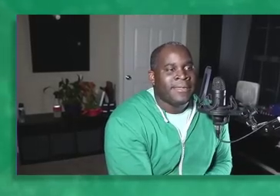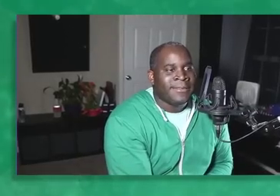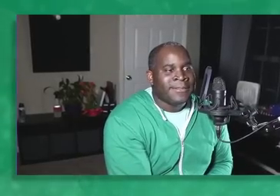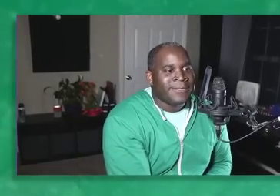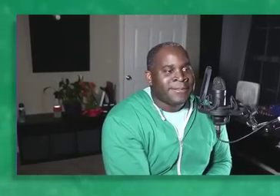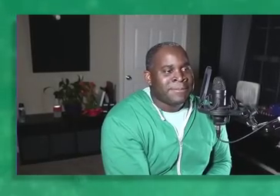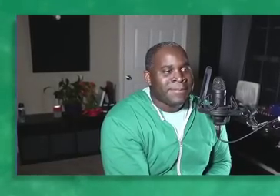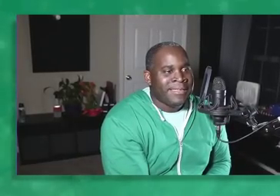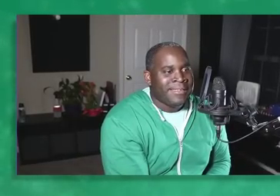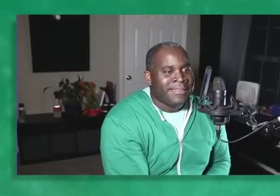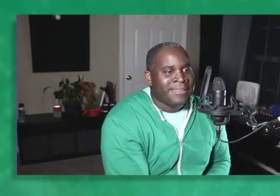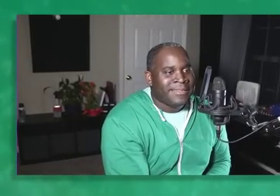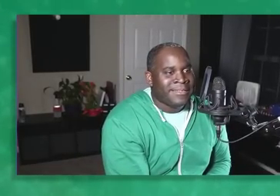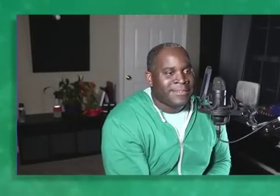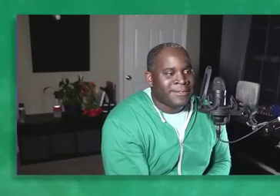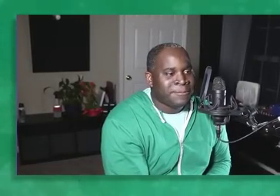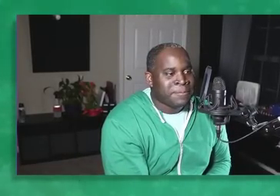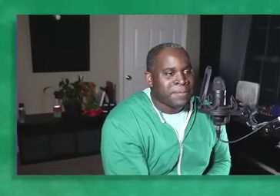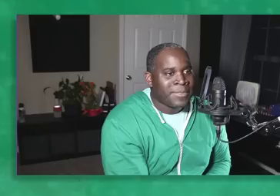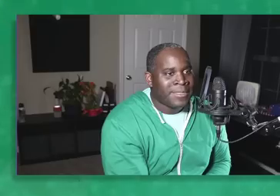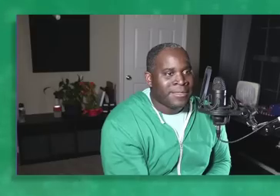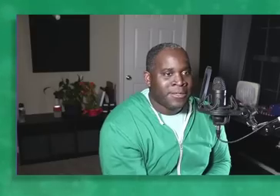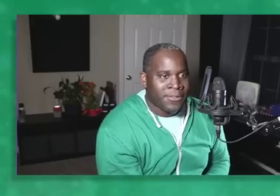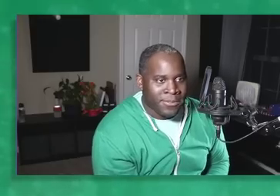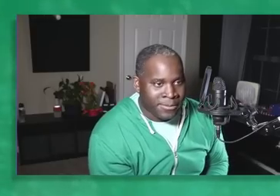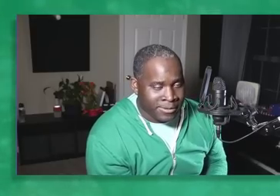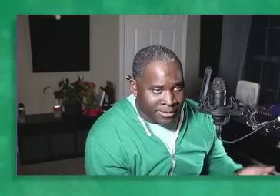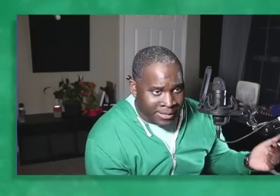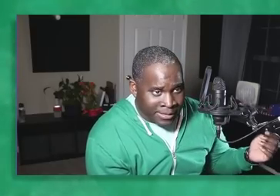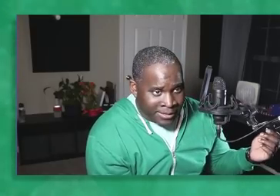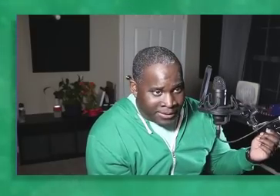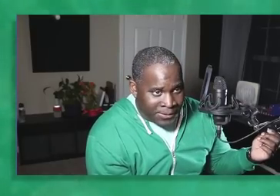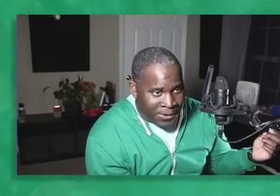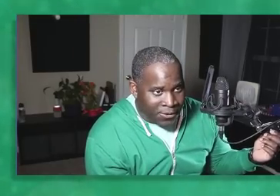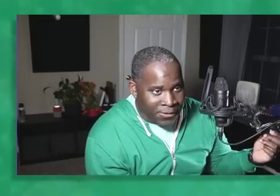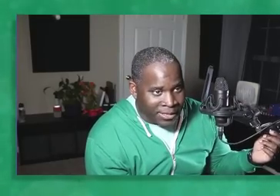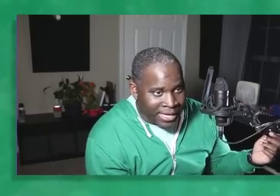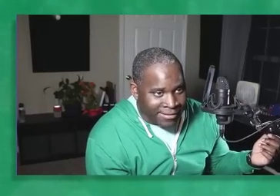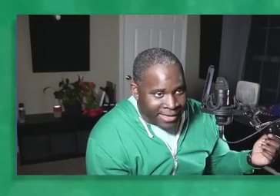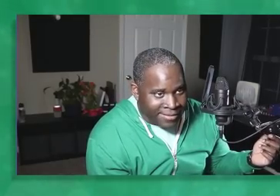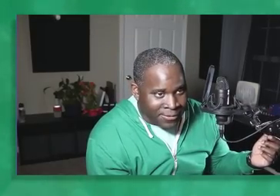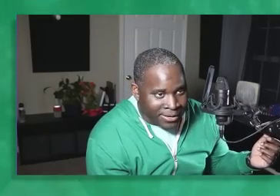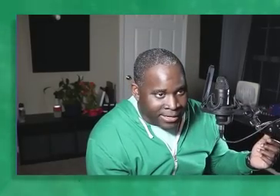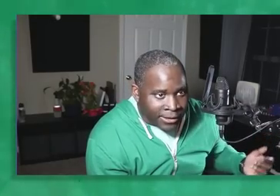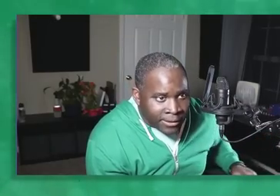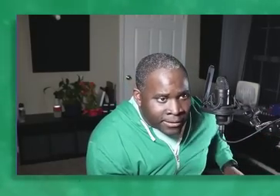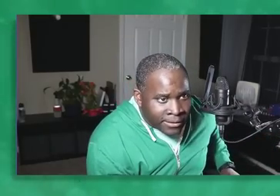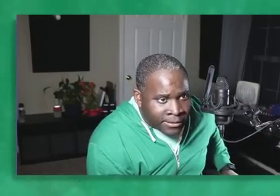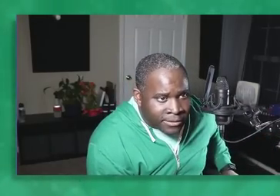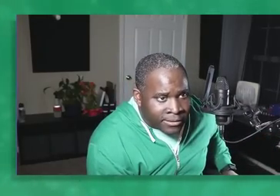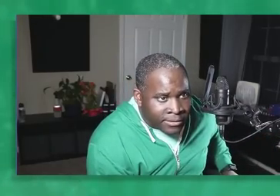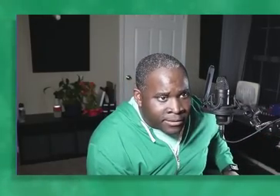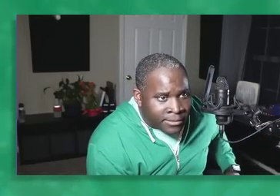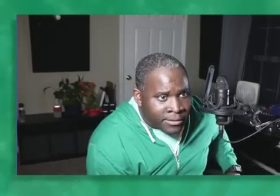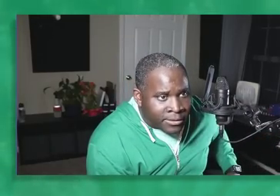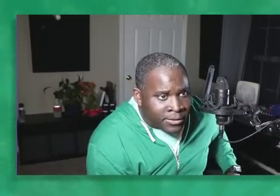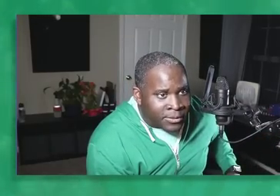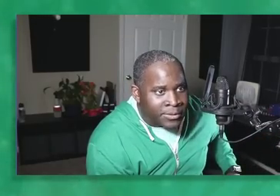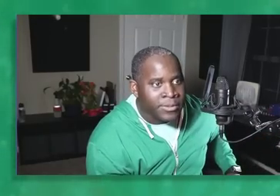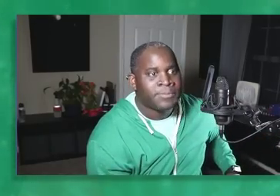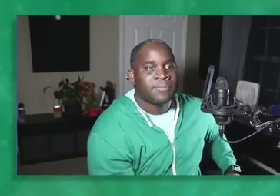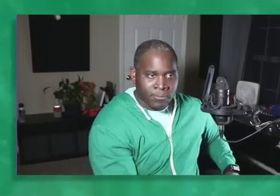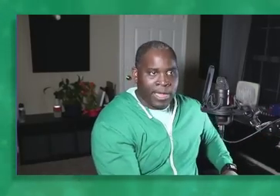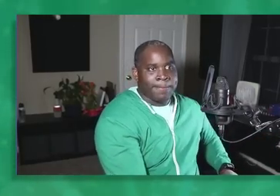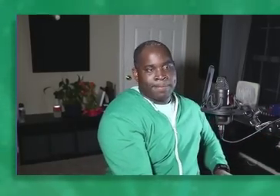job. If there are more of them, there are a lot of signs going on here. Do not take your eyes off